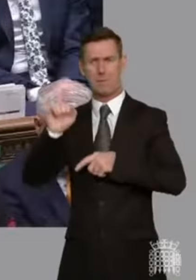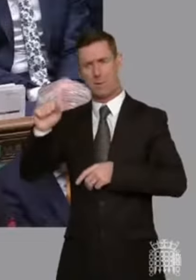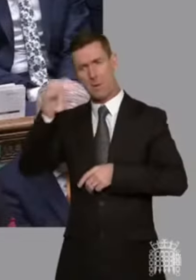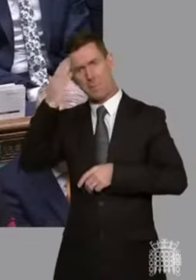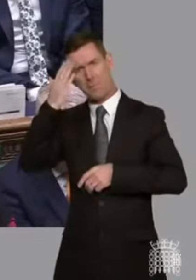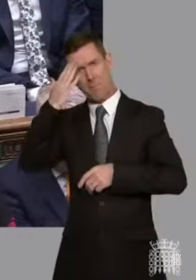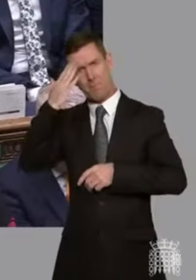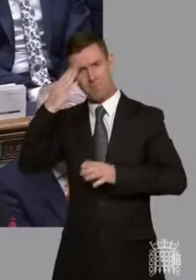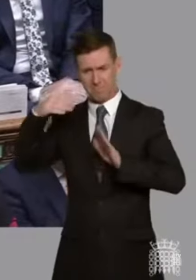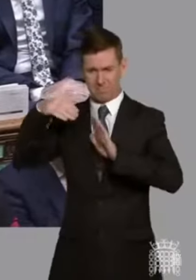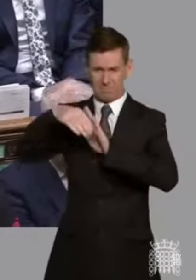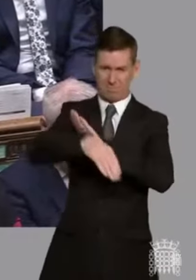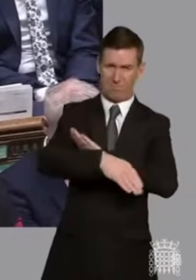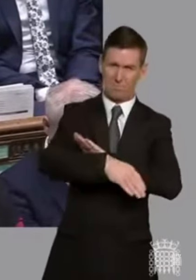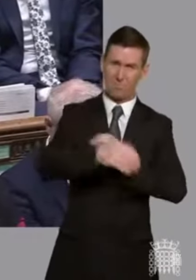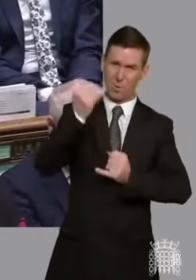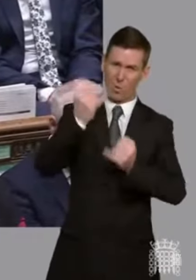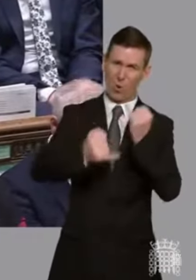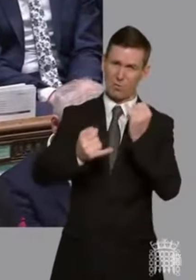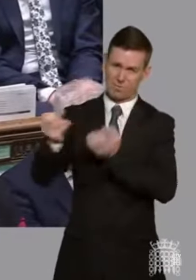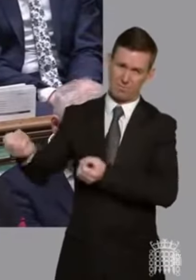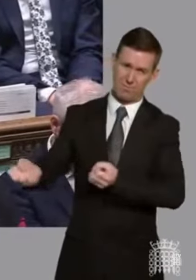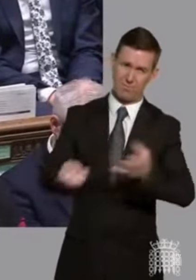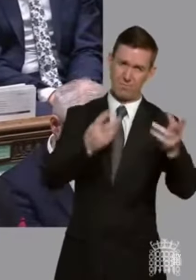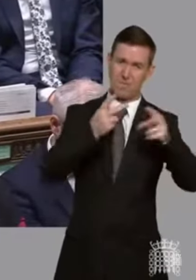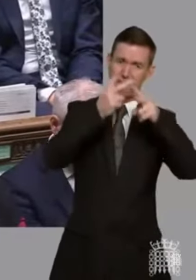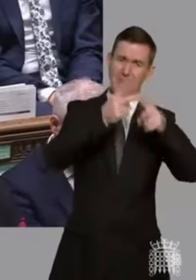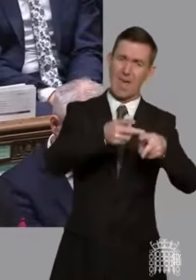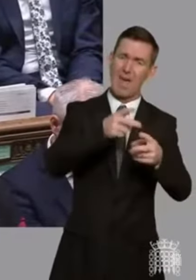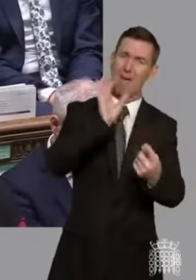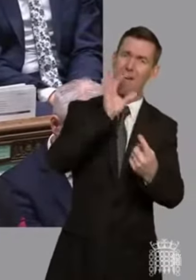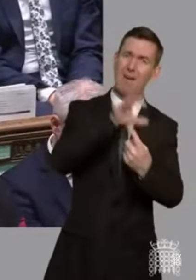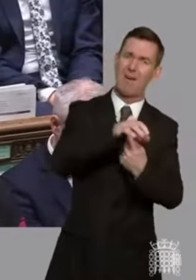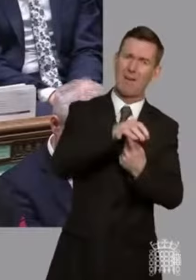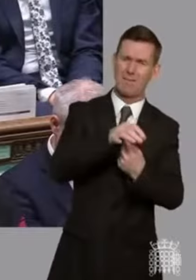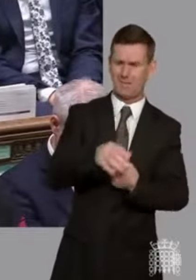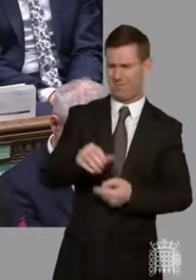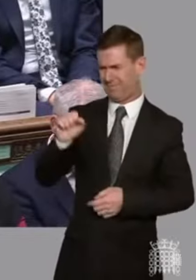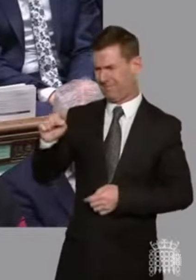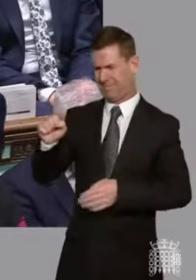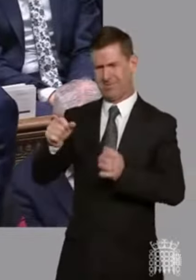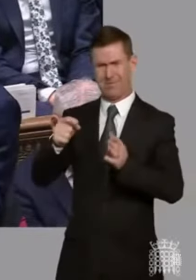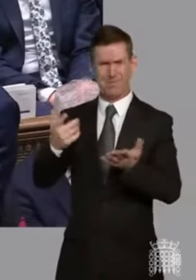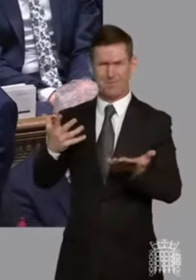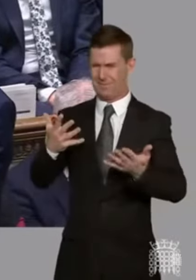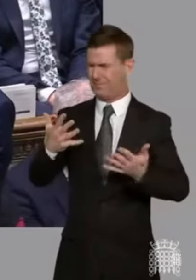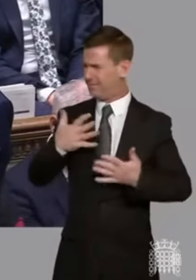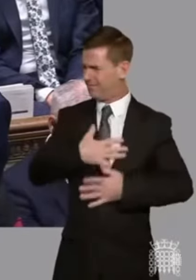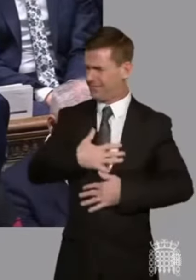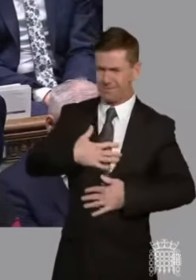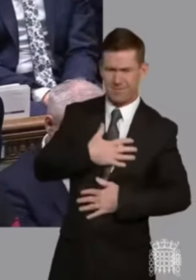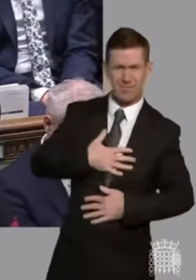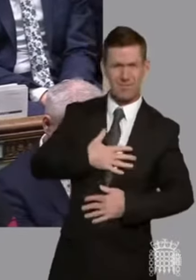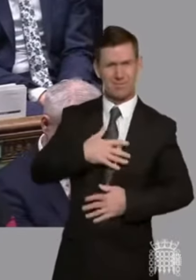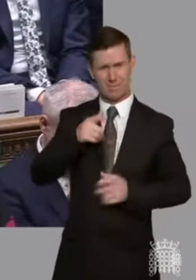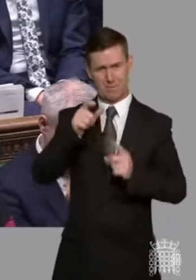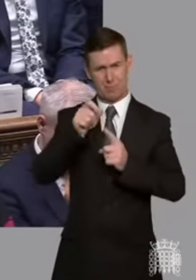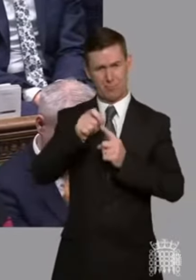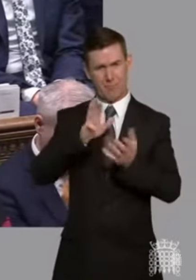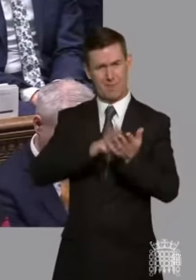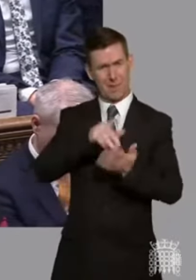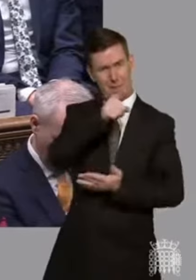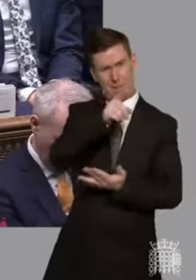So will the Prime Minister step in and do the right thing and cancel Andrea's tribunal and all proceedings against